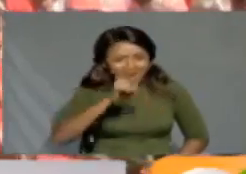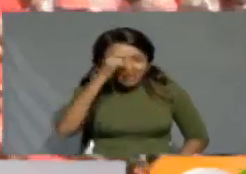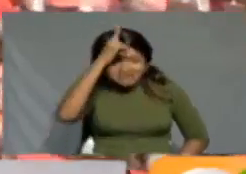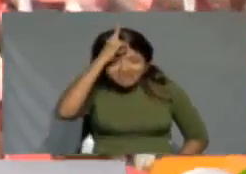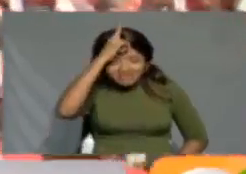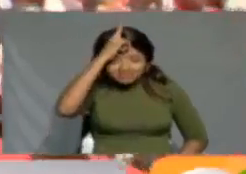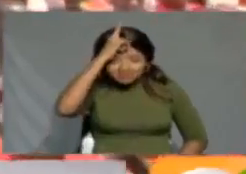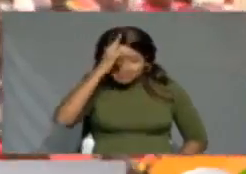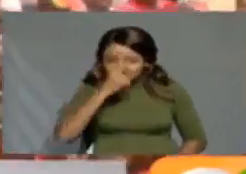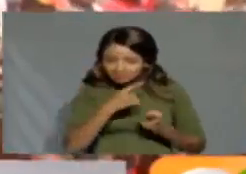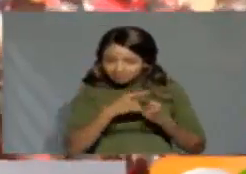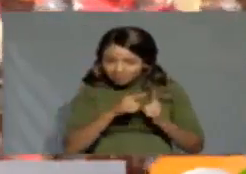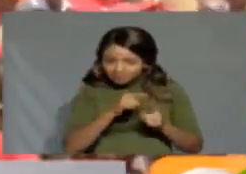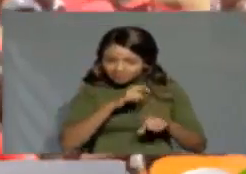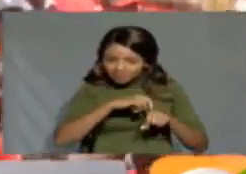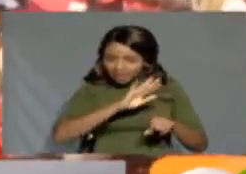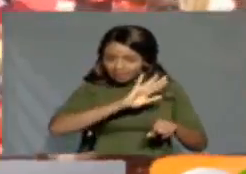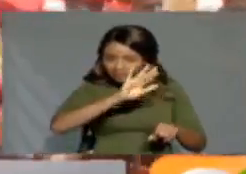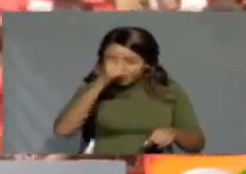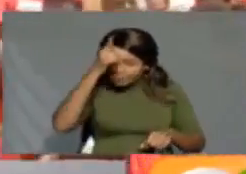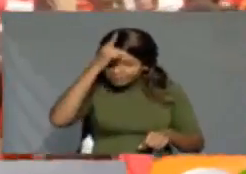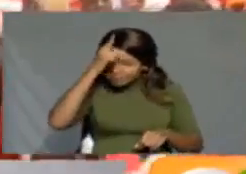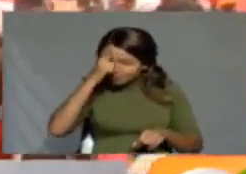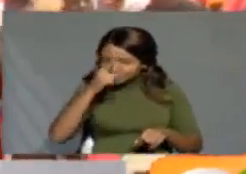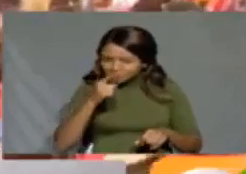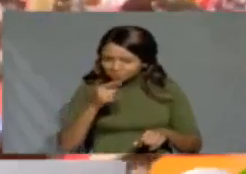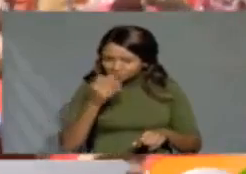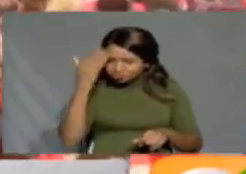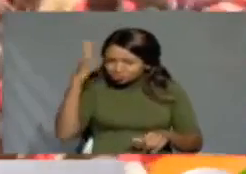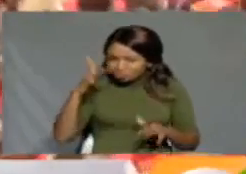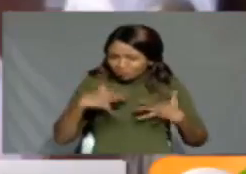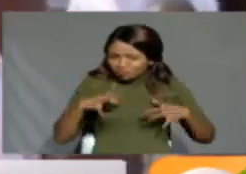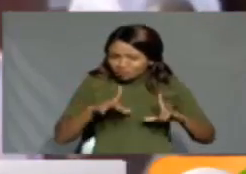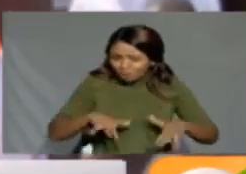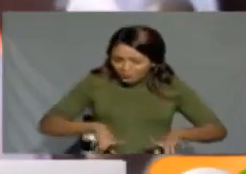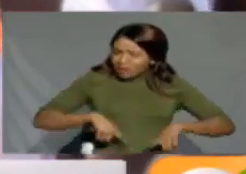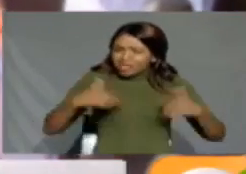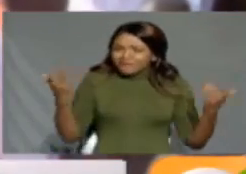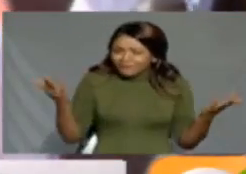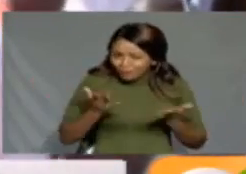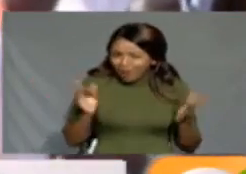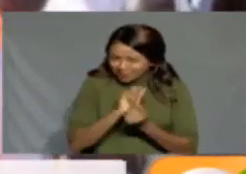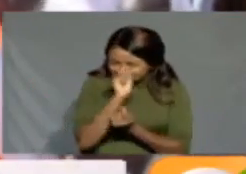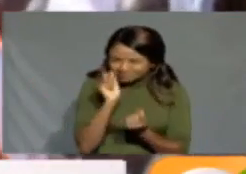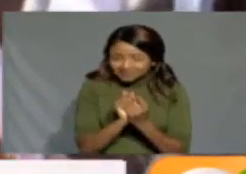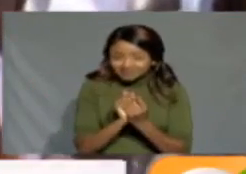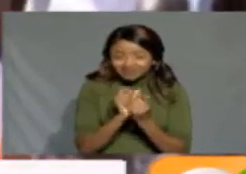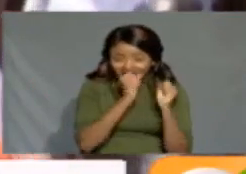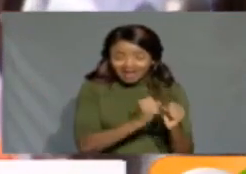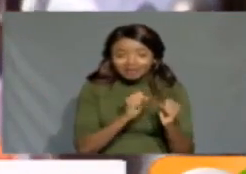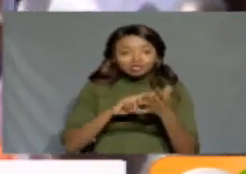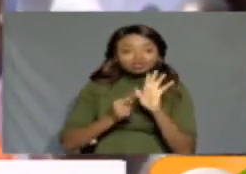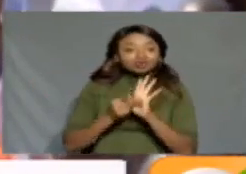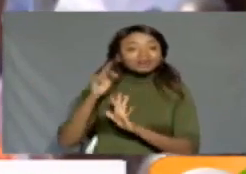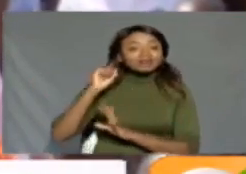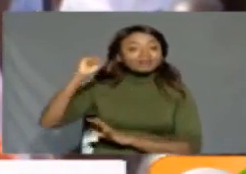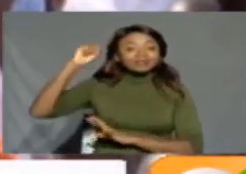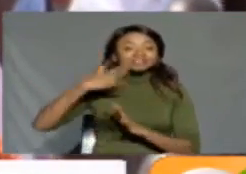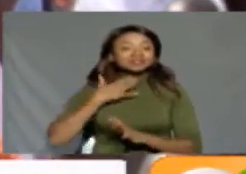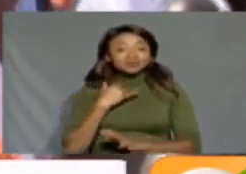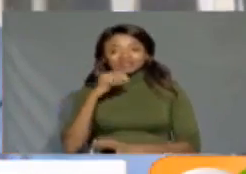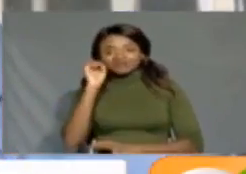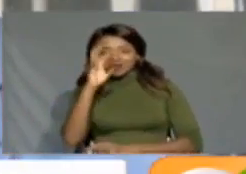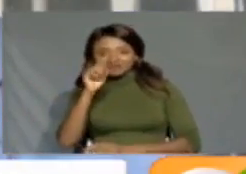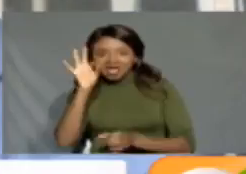counties. While this may lead to misrepresentation of where people live, it stands to be used by politicians for political strategizing ahead of